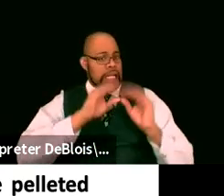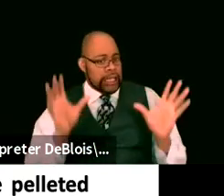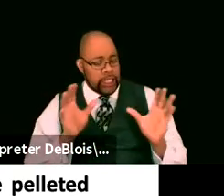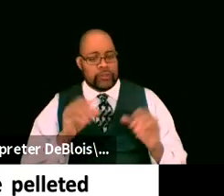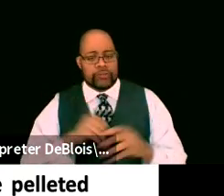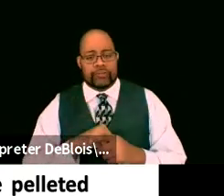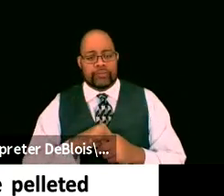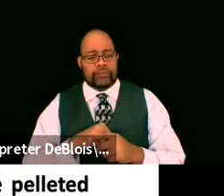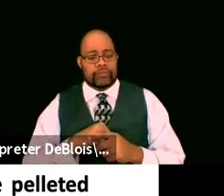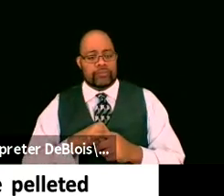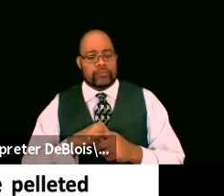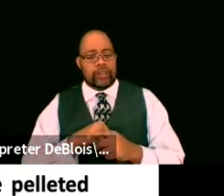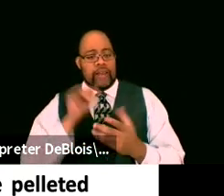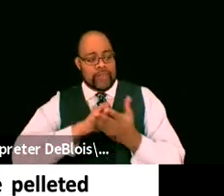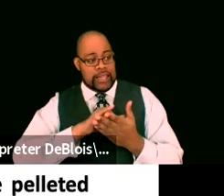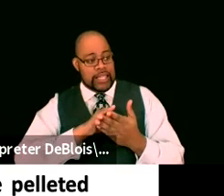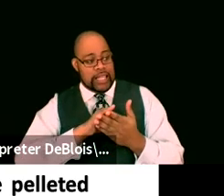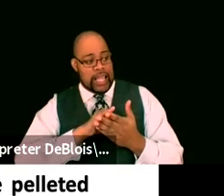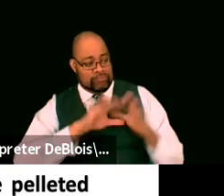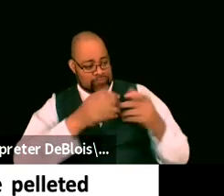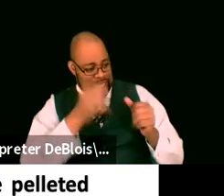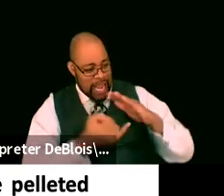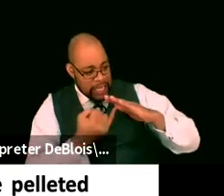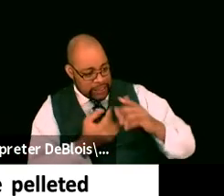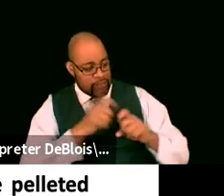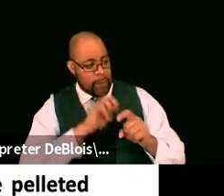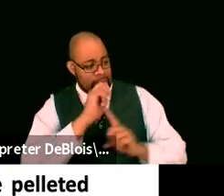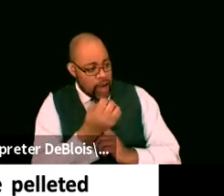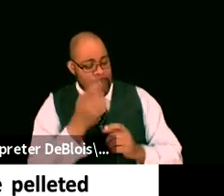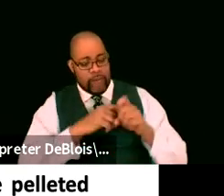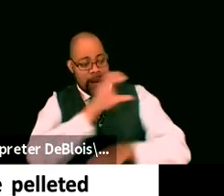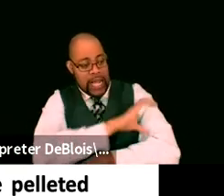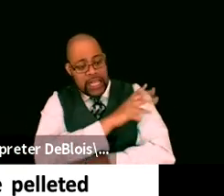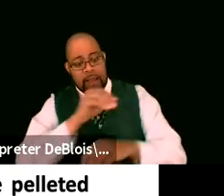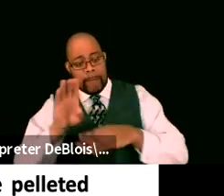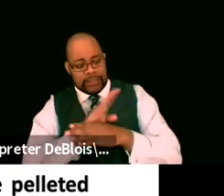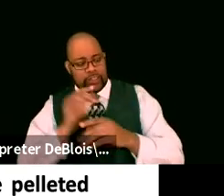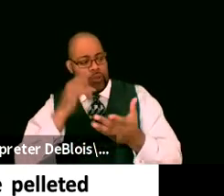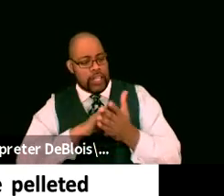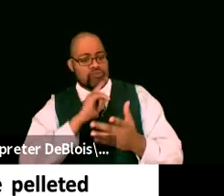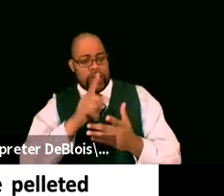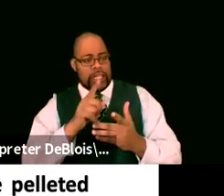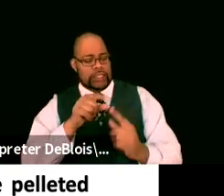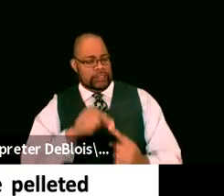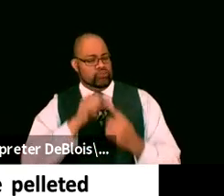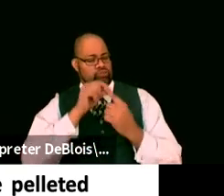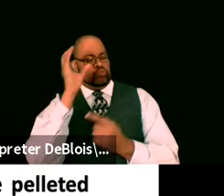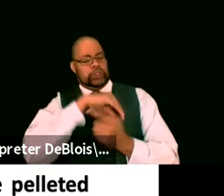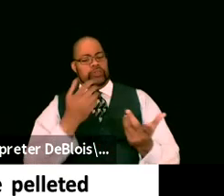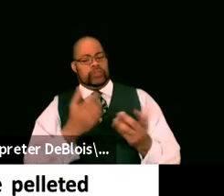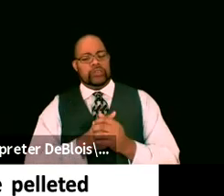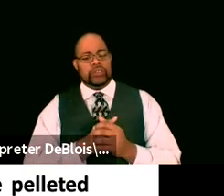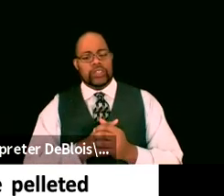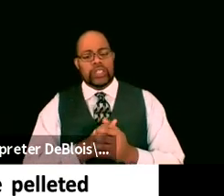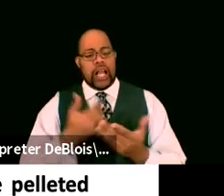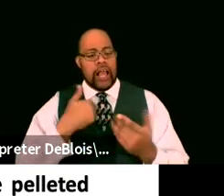that Burkholderia lata can be isolated from the environment, from the clinic, and from industry. So essentially, it's quite ubiquitous. We had